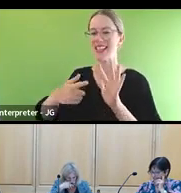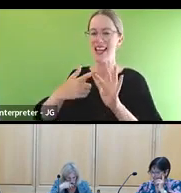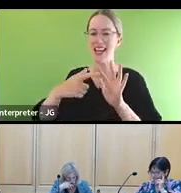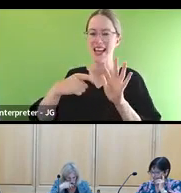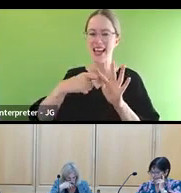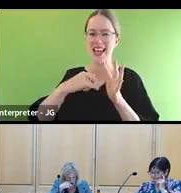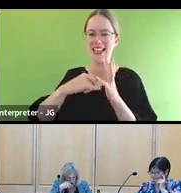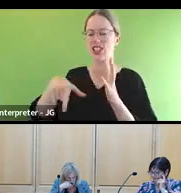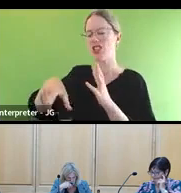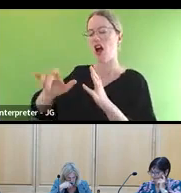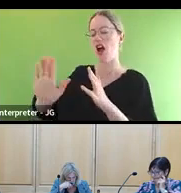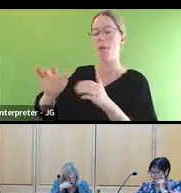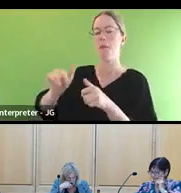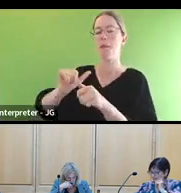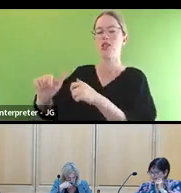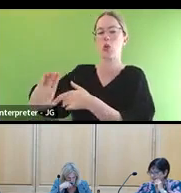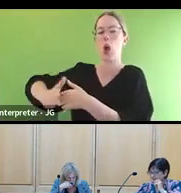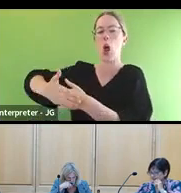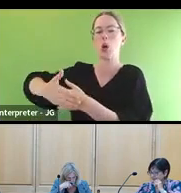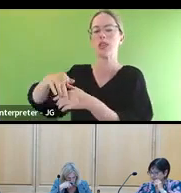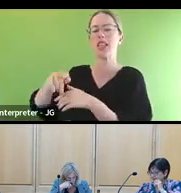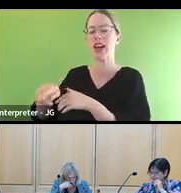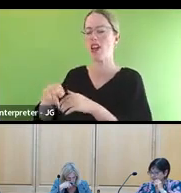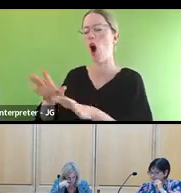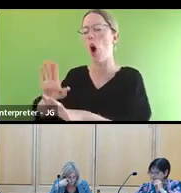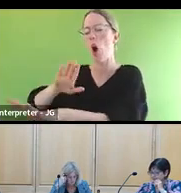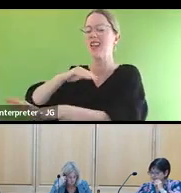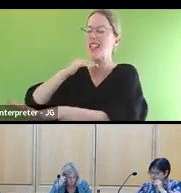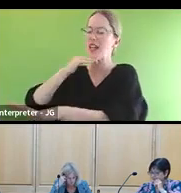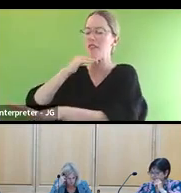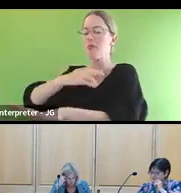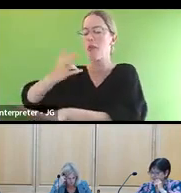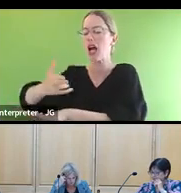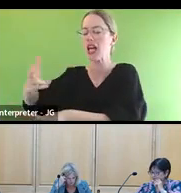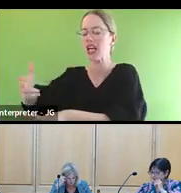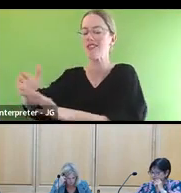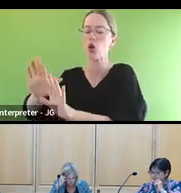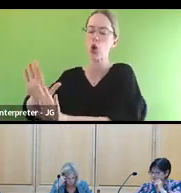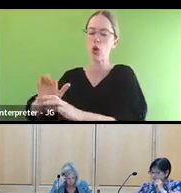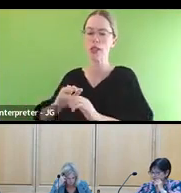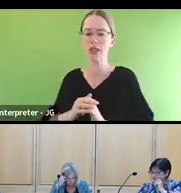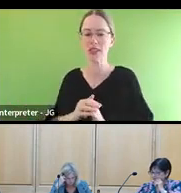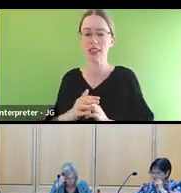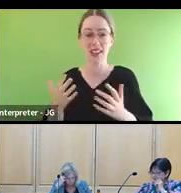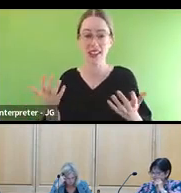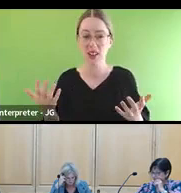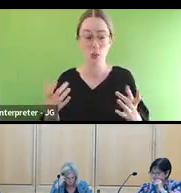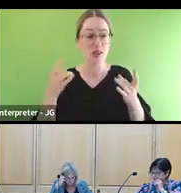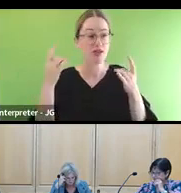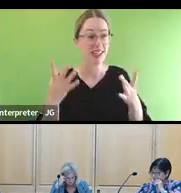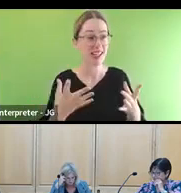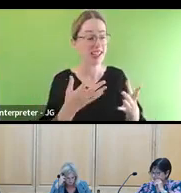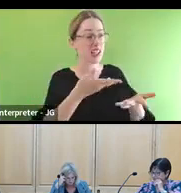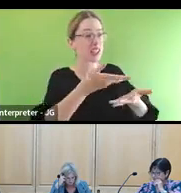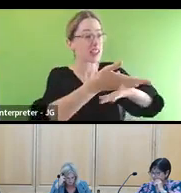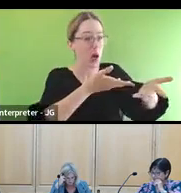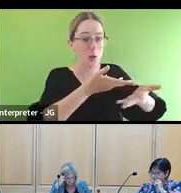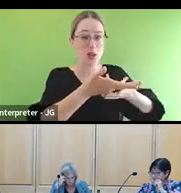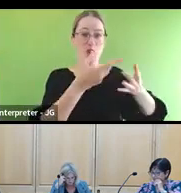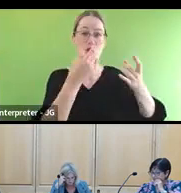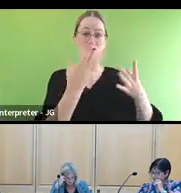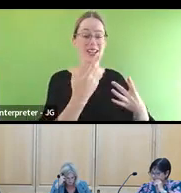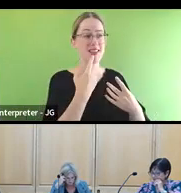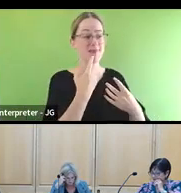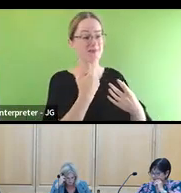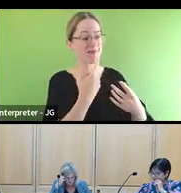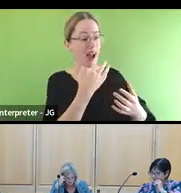instance. Let's close it off. You know, there's enough parking in the mall and all the rest of it. And yet we've consulted with the